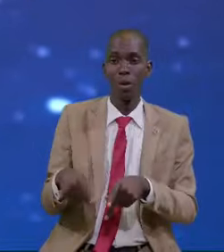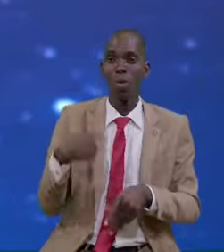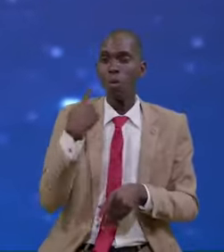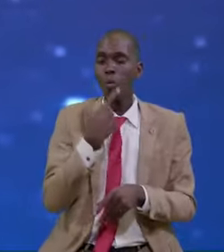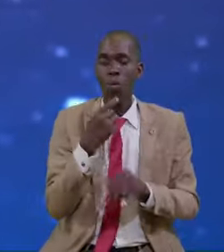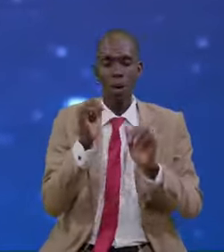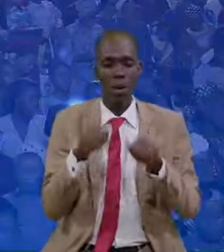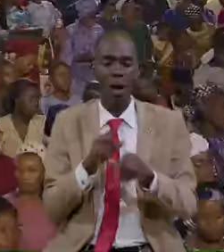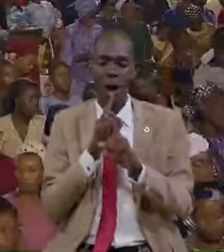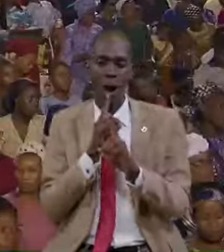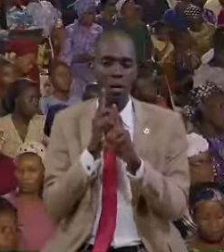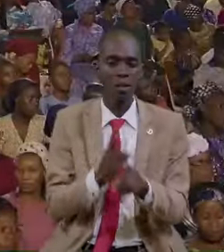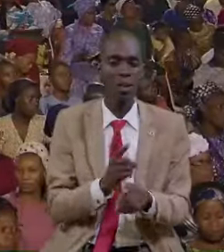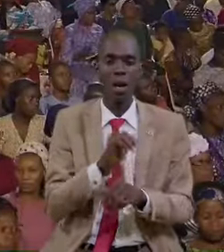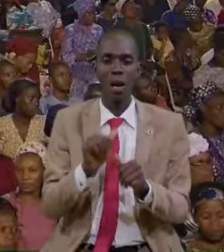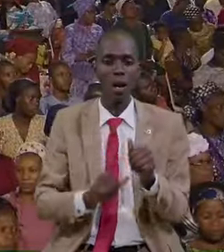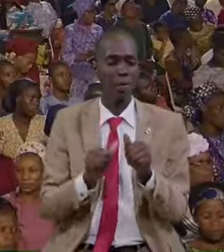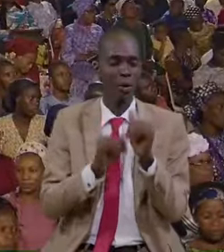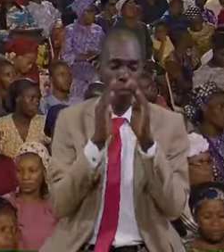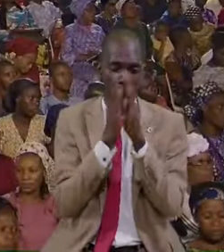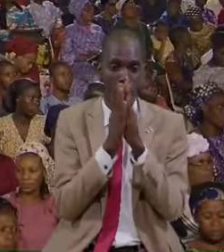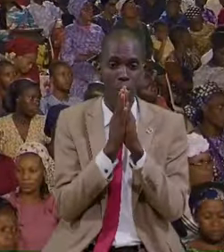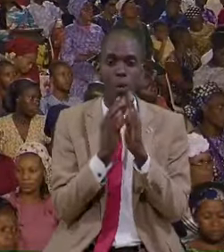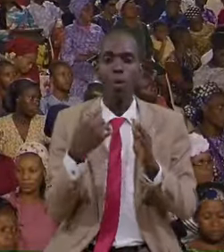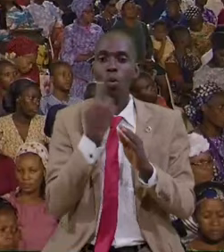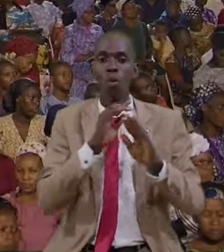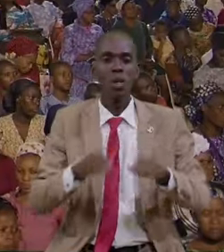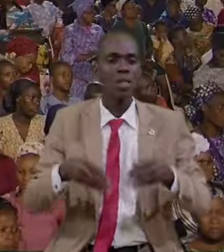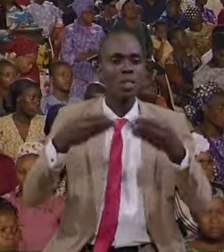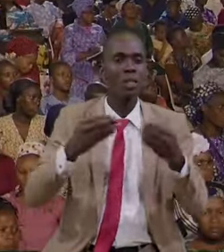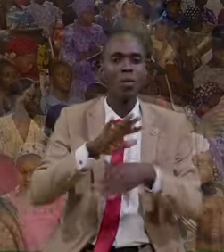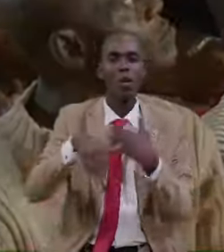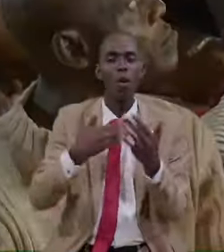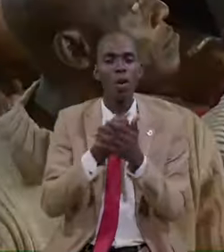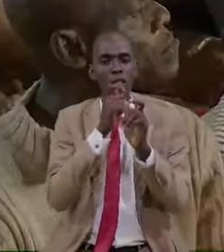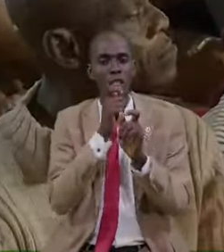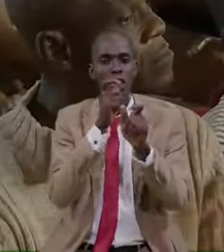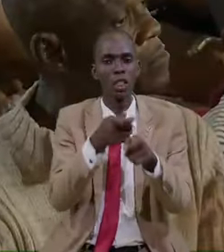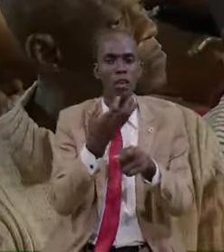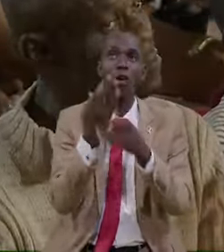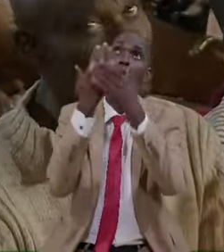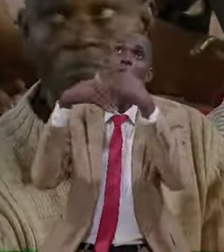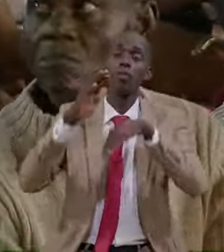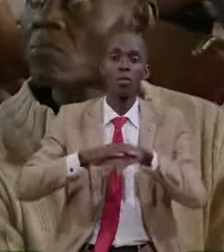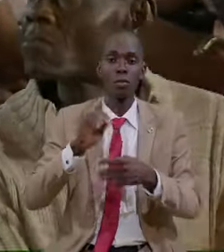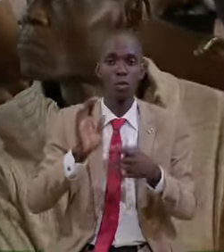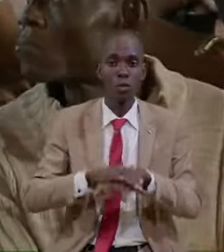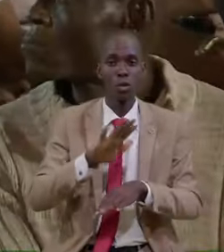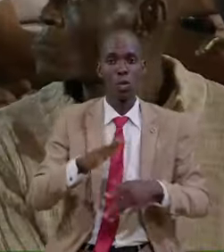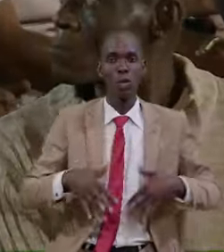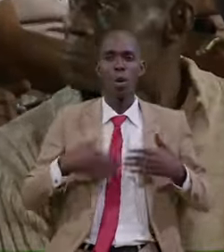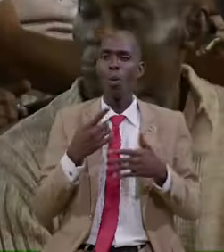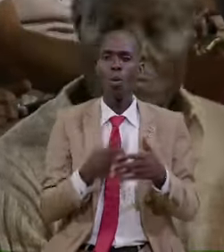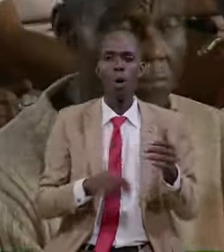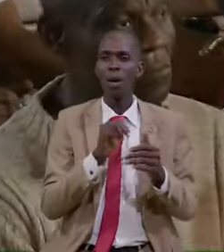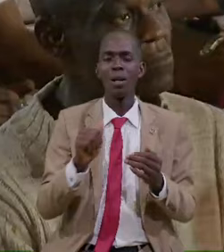answers every prayer, who gives all the gifts of heaven in our lives, what a glorious presence.